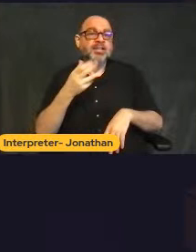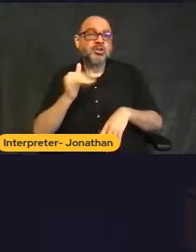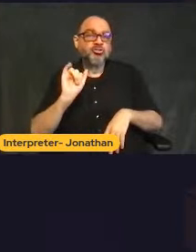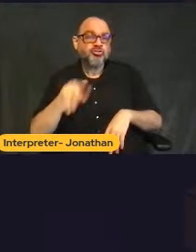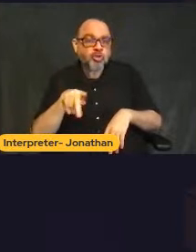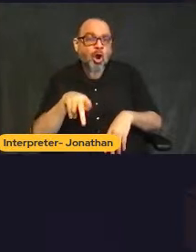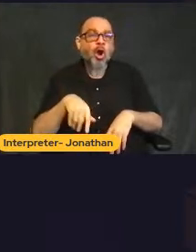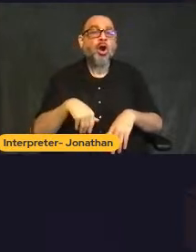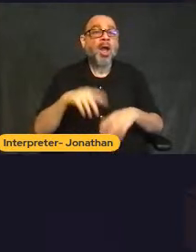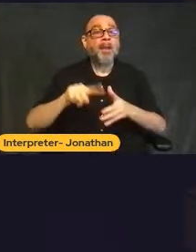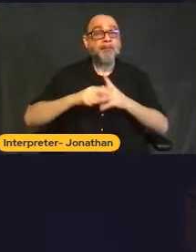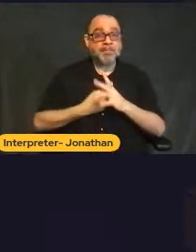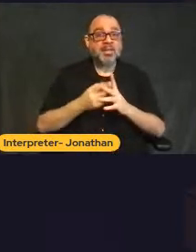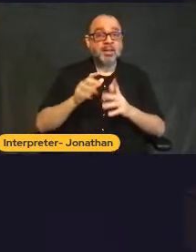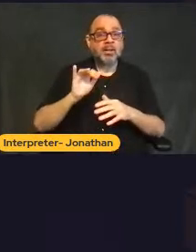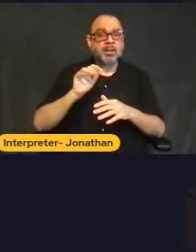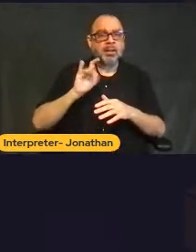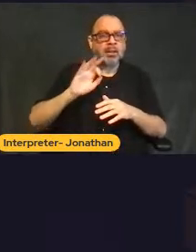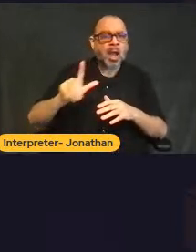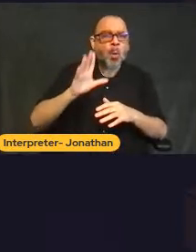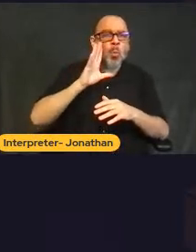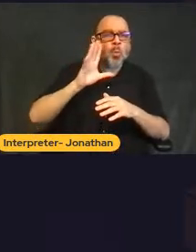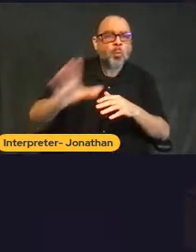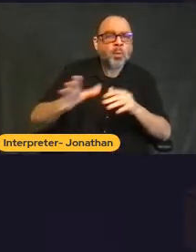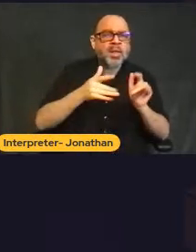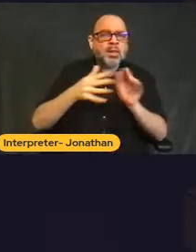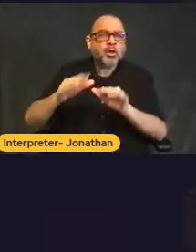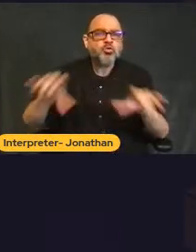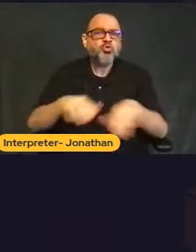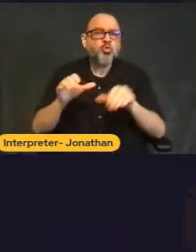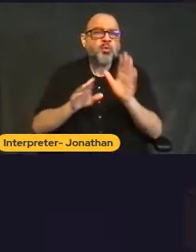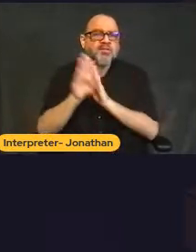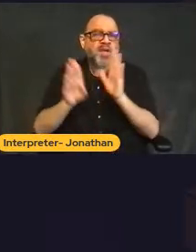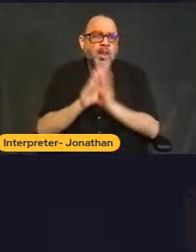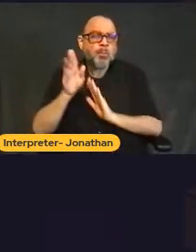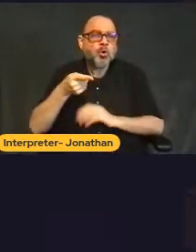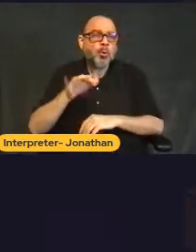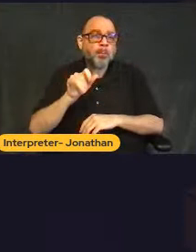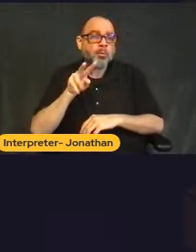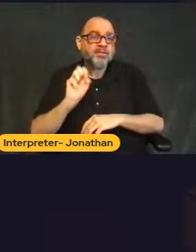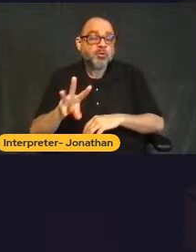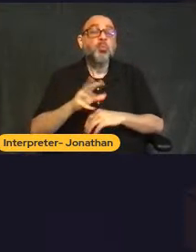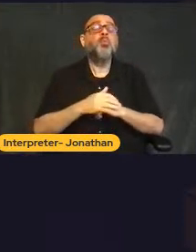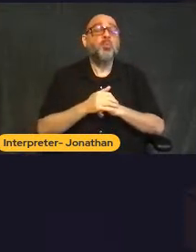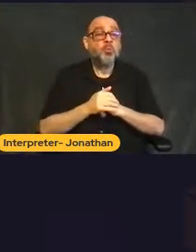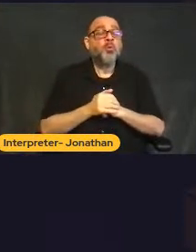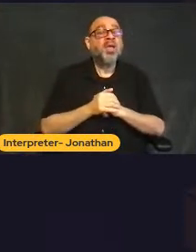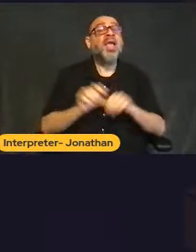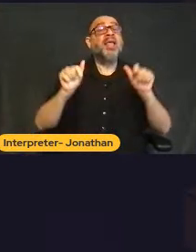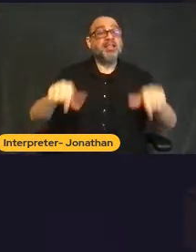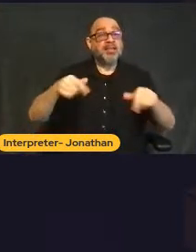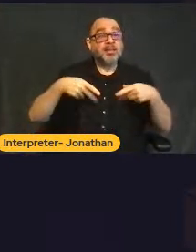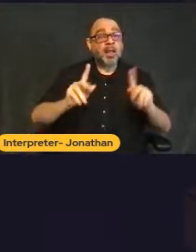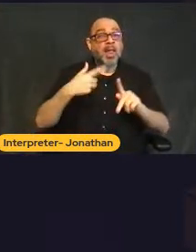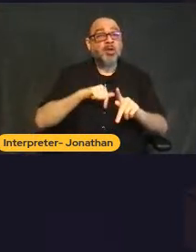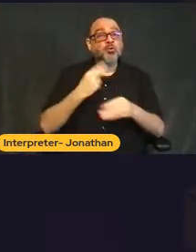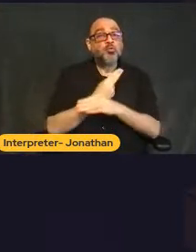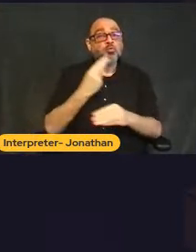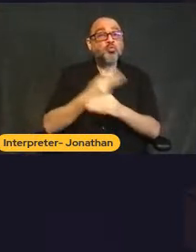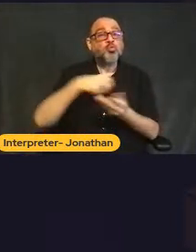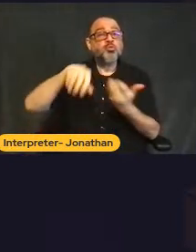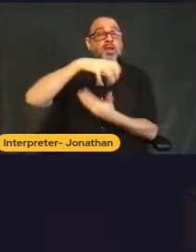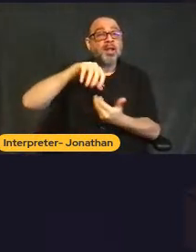April, Go in developer preview. CDK allows us to utilize CloudFormation